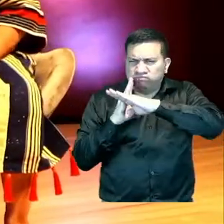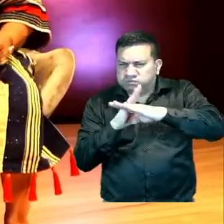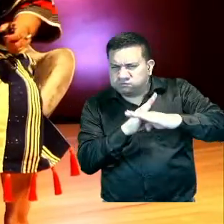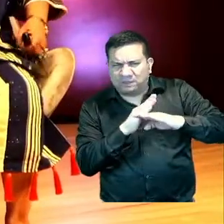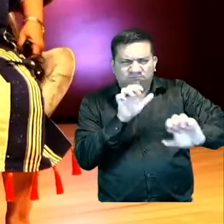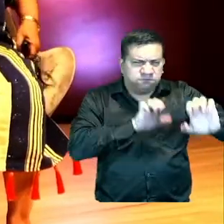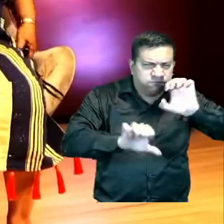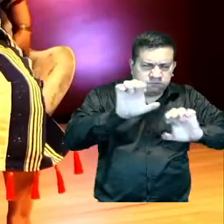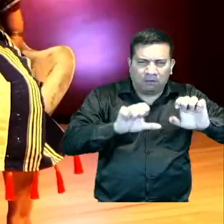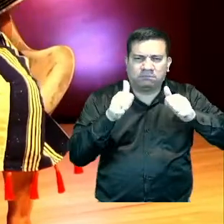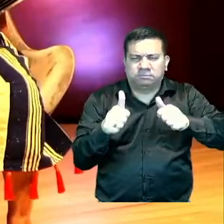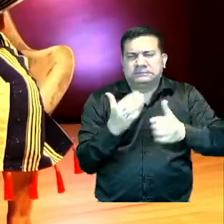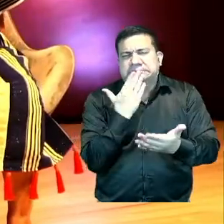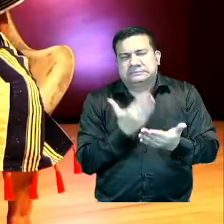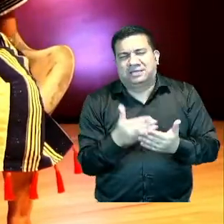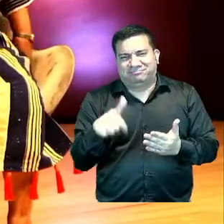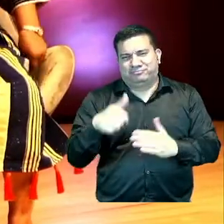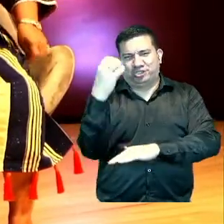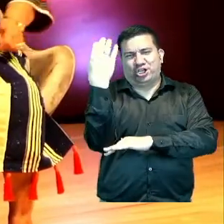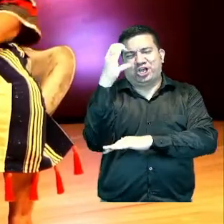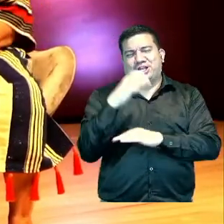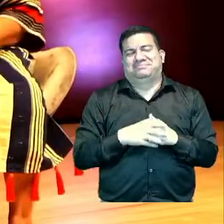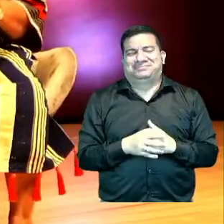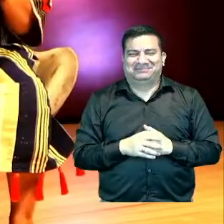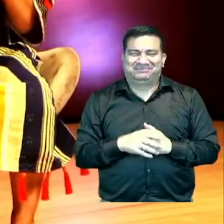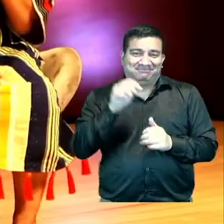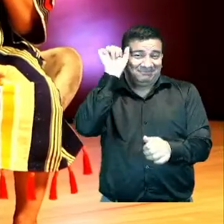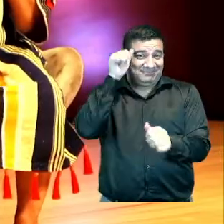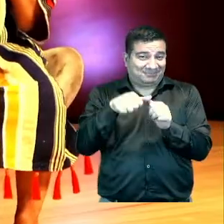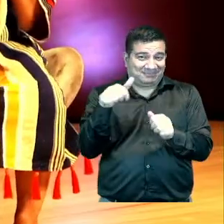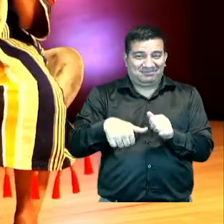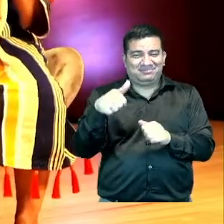be remembered in the history of your nation.